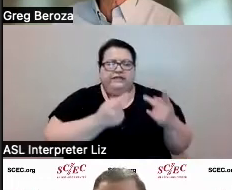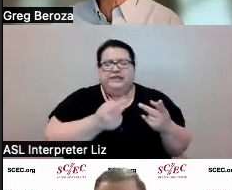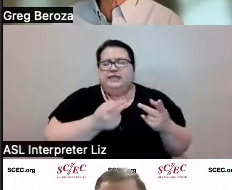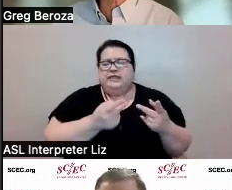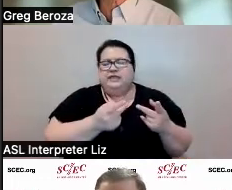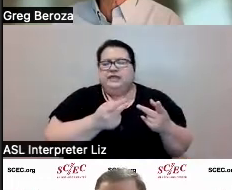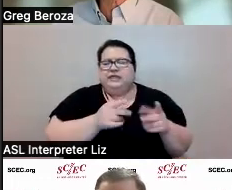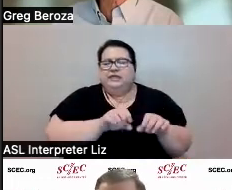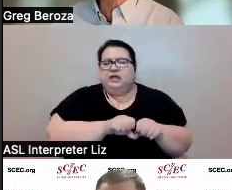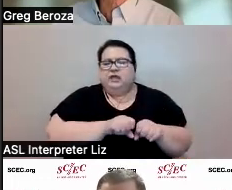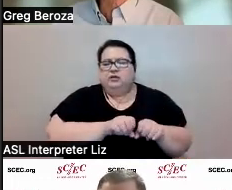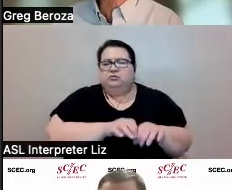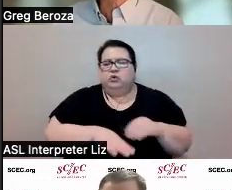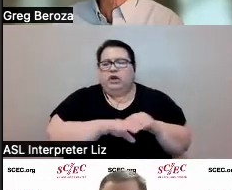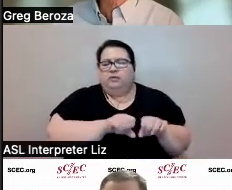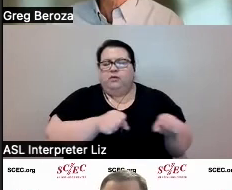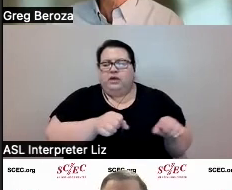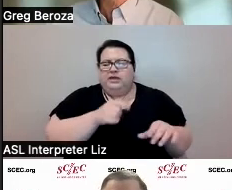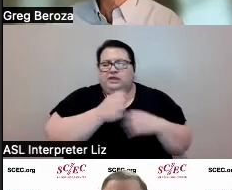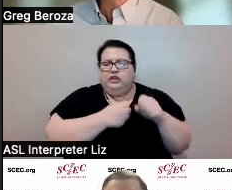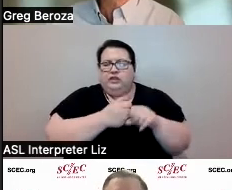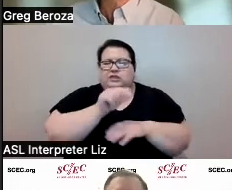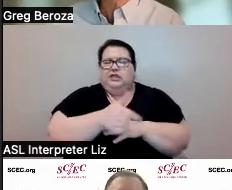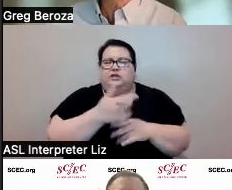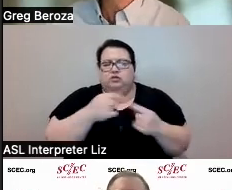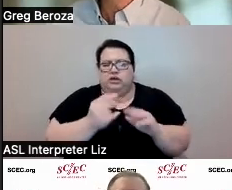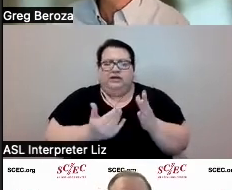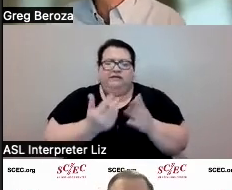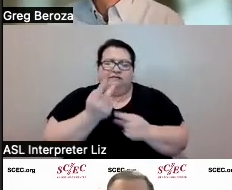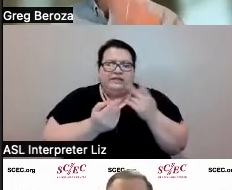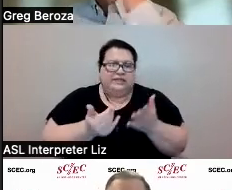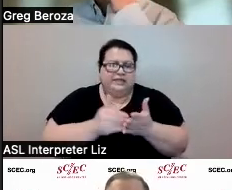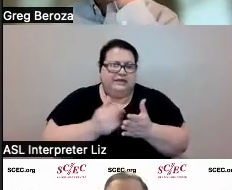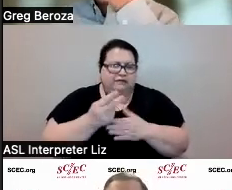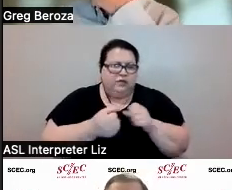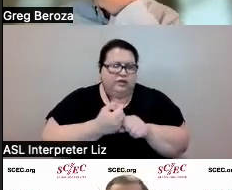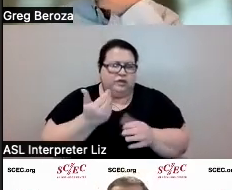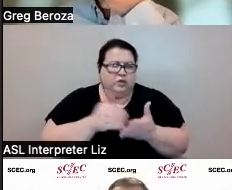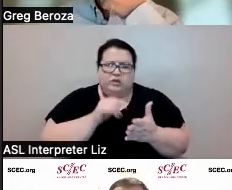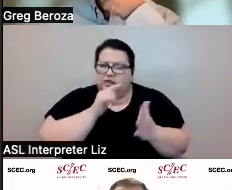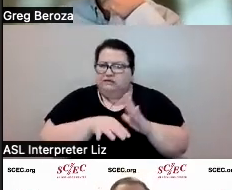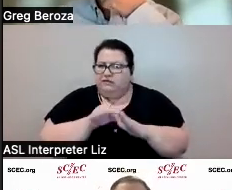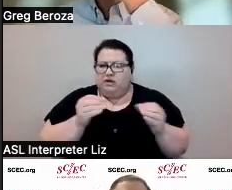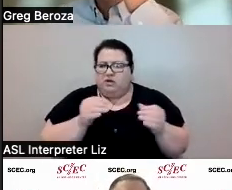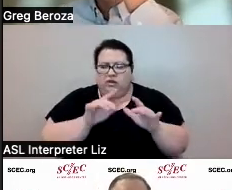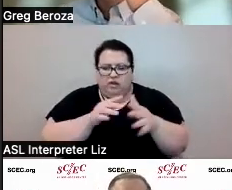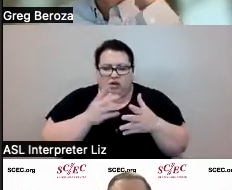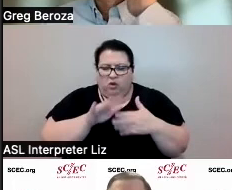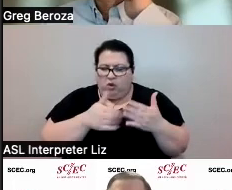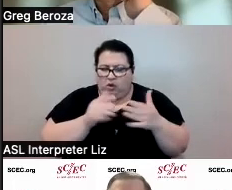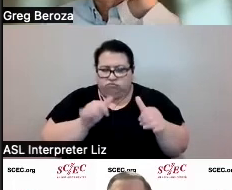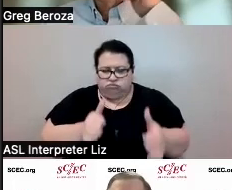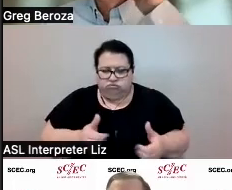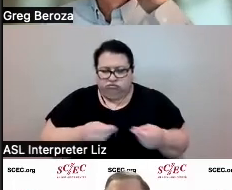just following the earthquake. We tried to revisit it a few years ago. We didn't find any. Are they all degraded, or can we still find